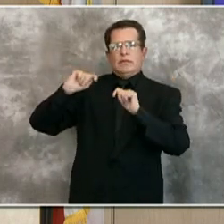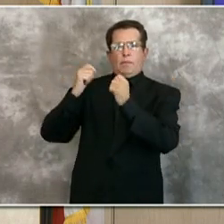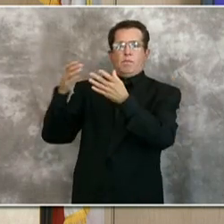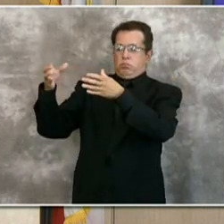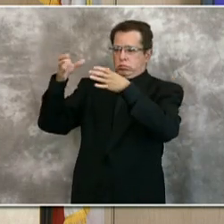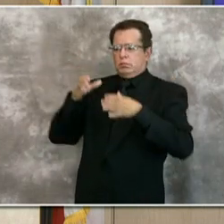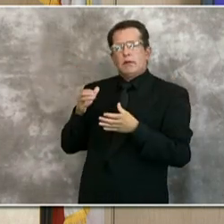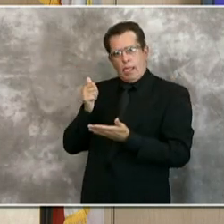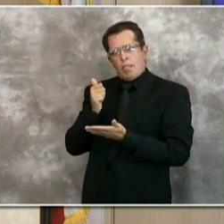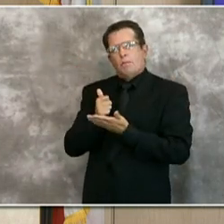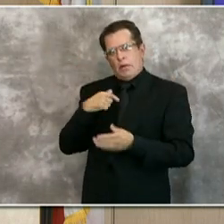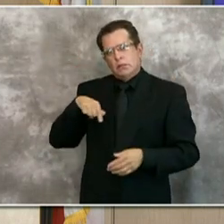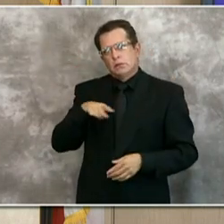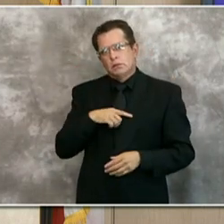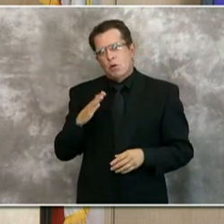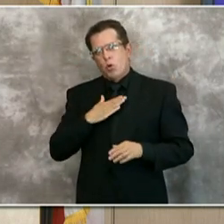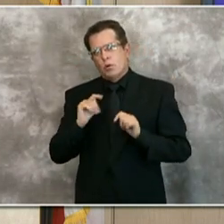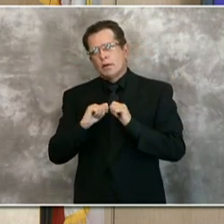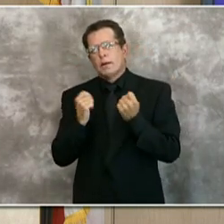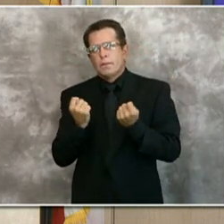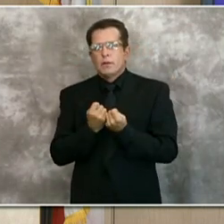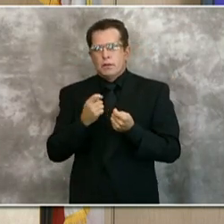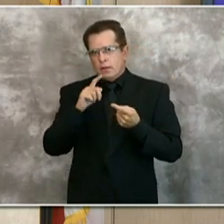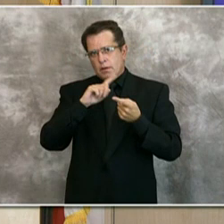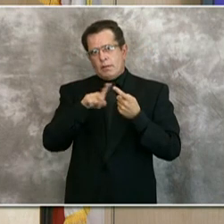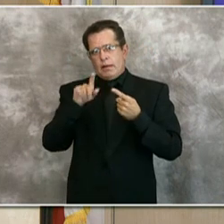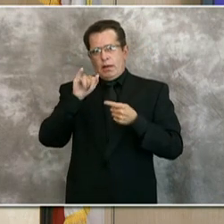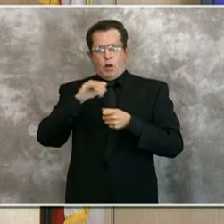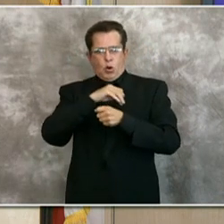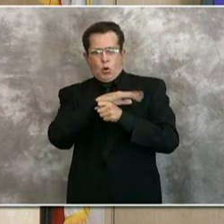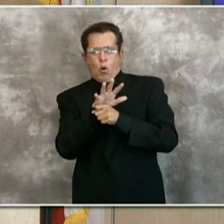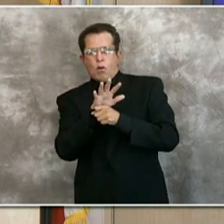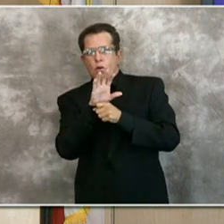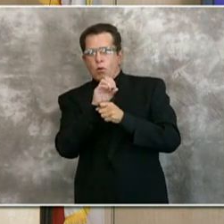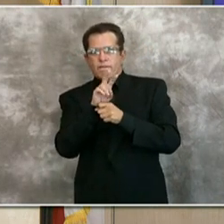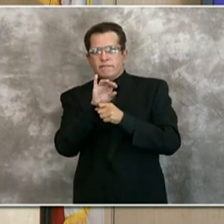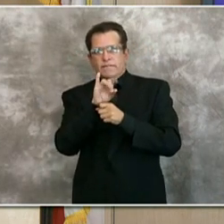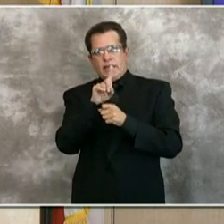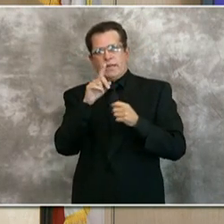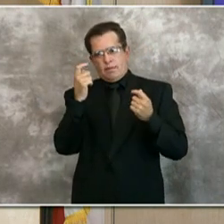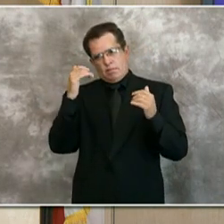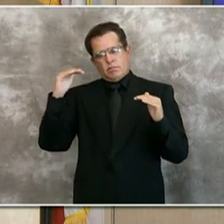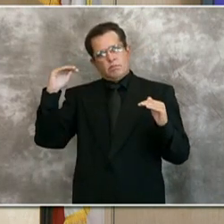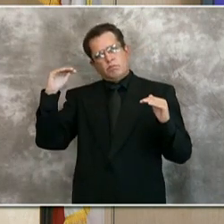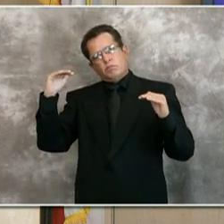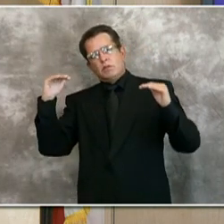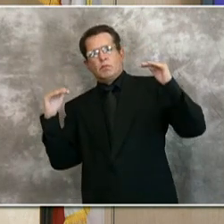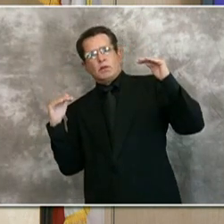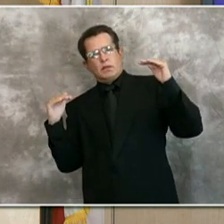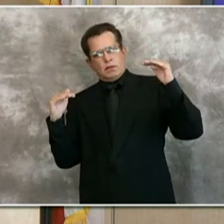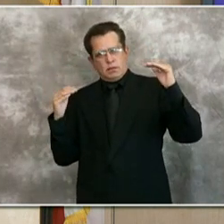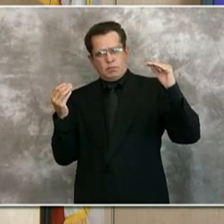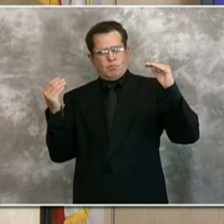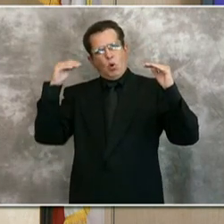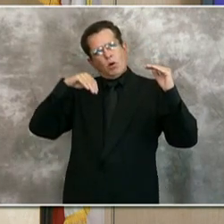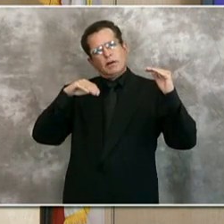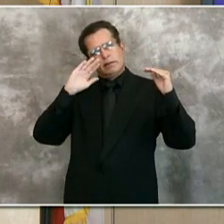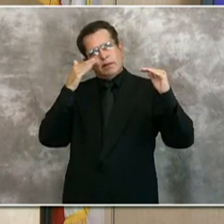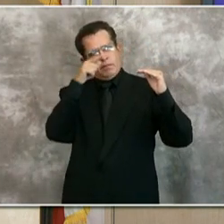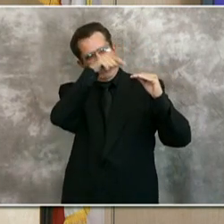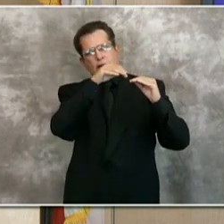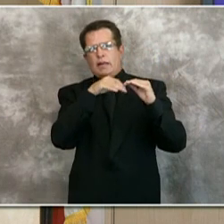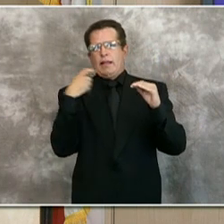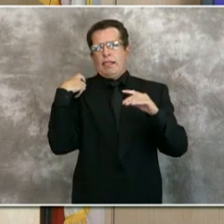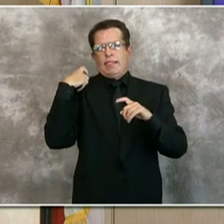not impacting the population at the demographics of population. We know there is a disproportionate impact of COVID, particularly in the